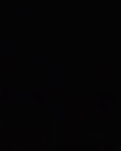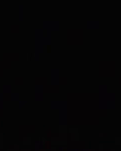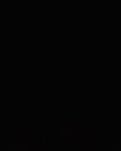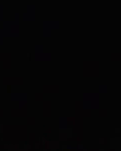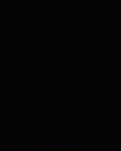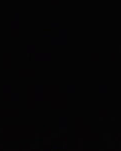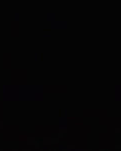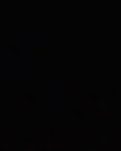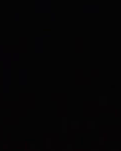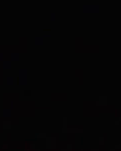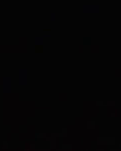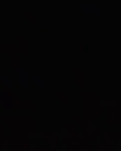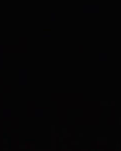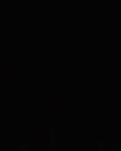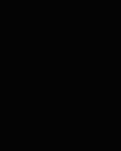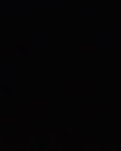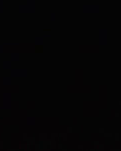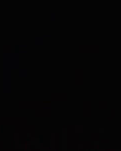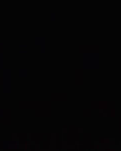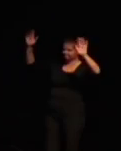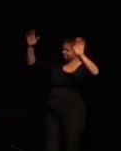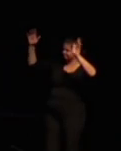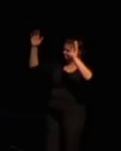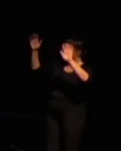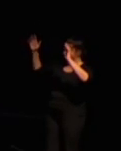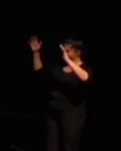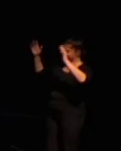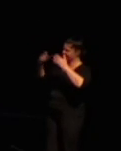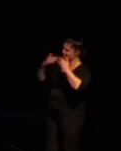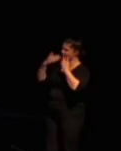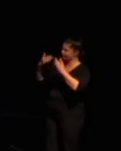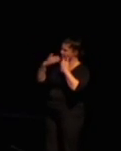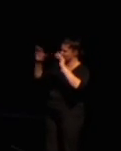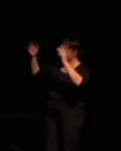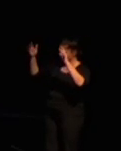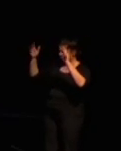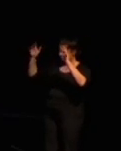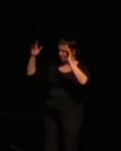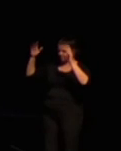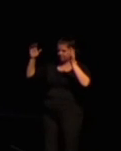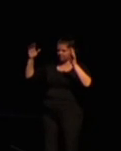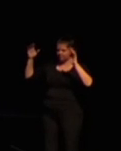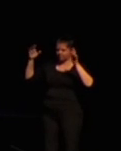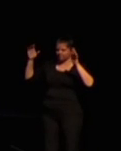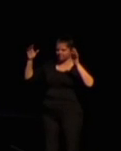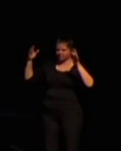join me in giving a big hand to Julia. Thank you so much. Thank you. Thank you.